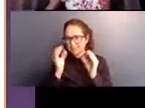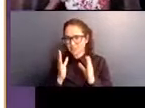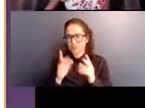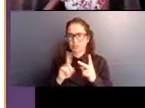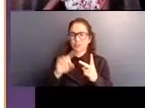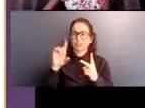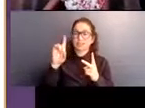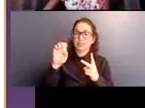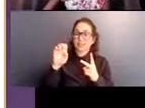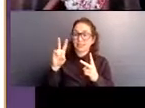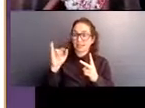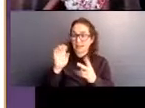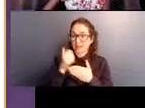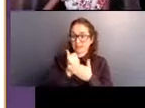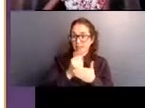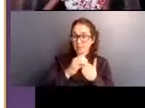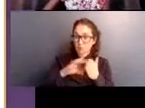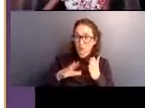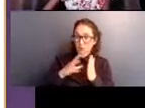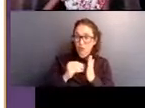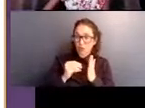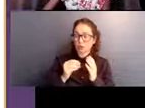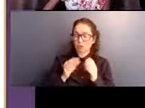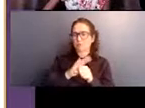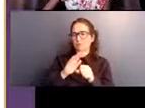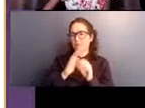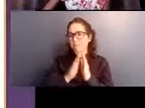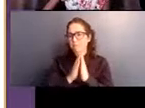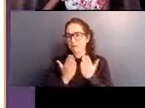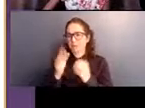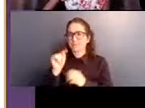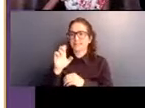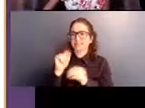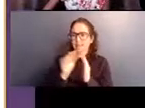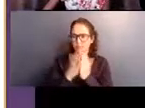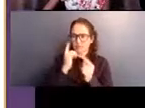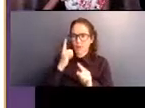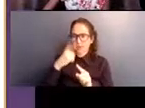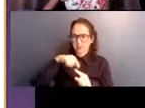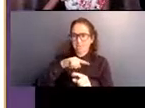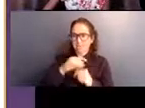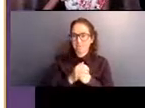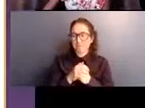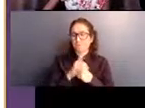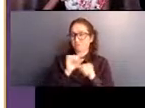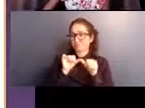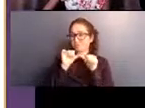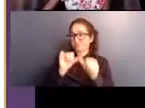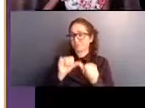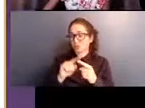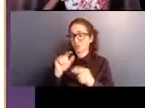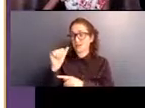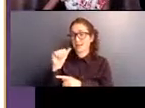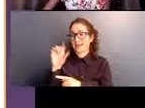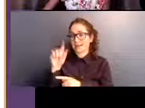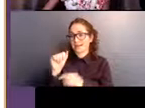devices to help students learn, adequate books and textbooks for that. And it extends into the Americans with